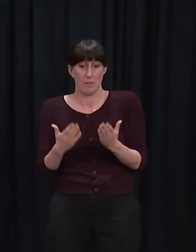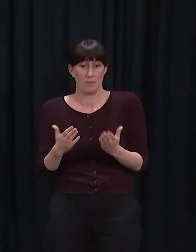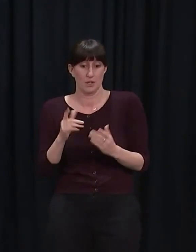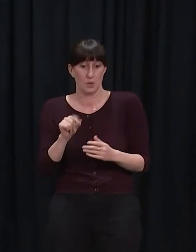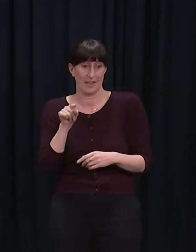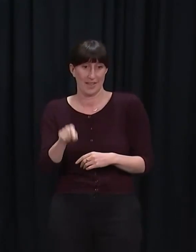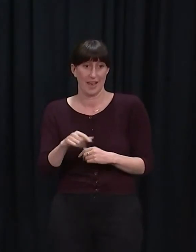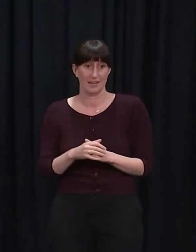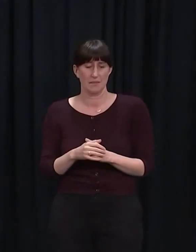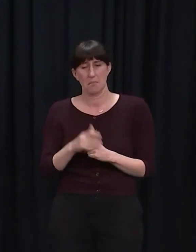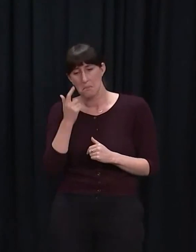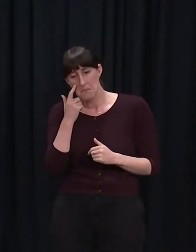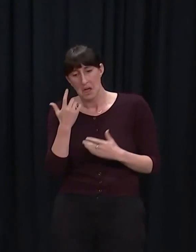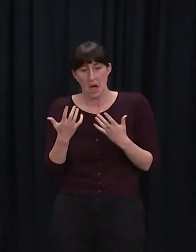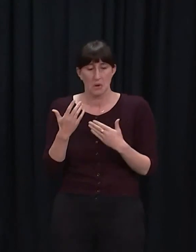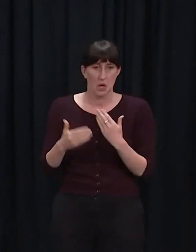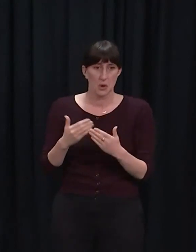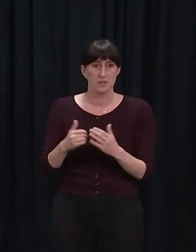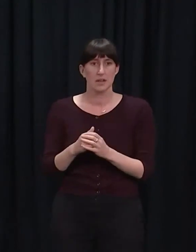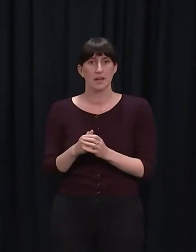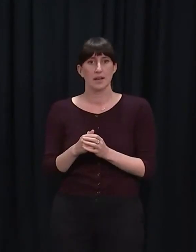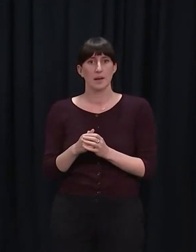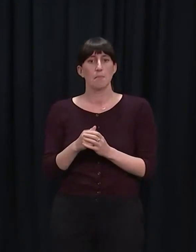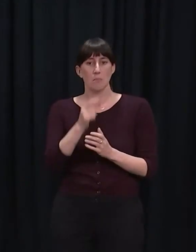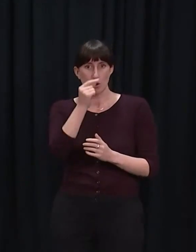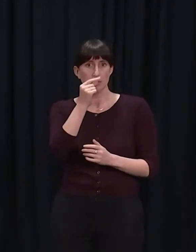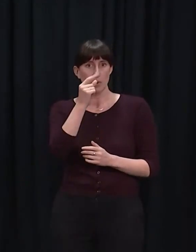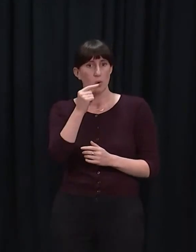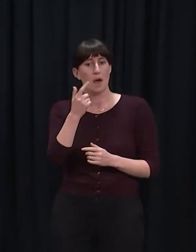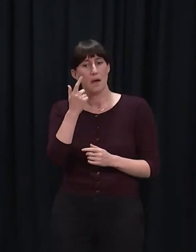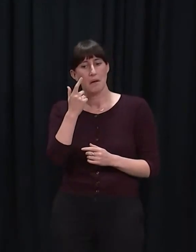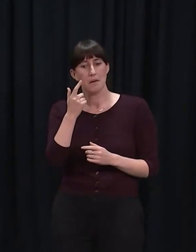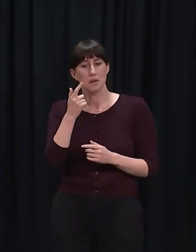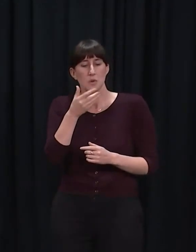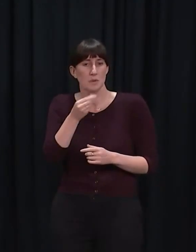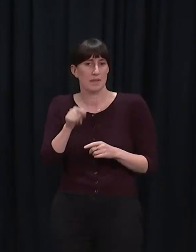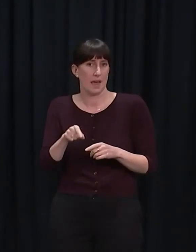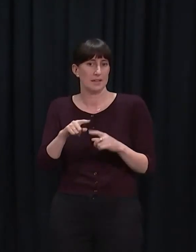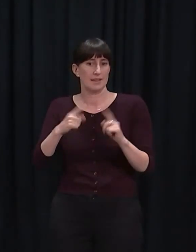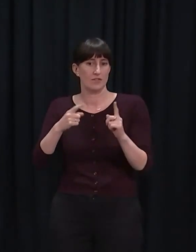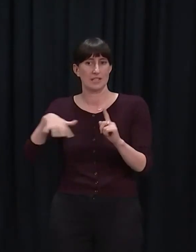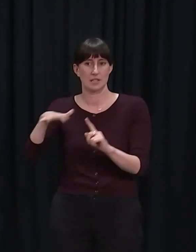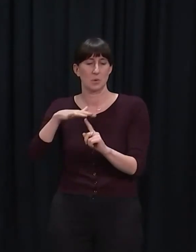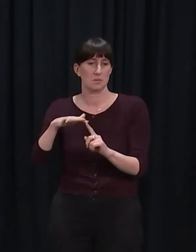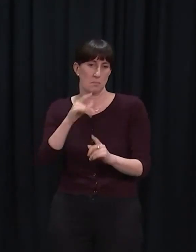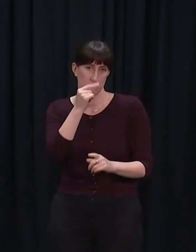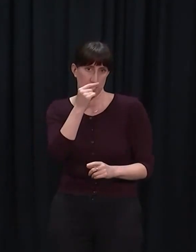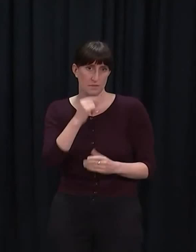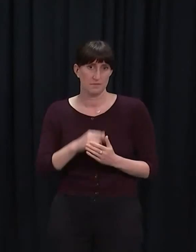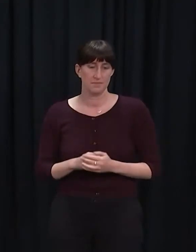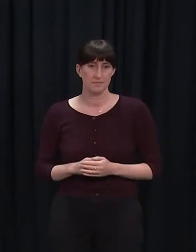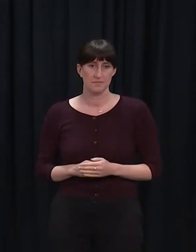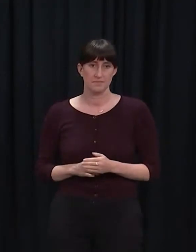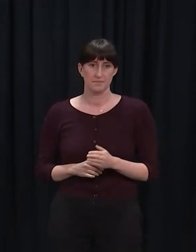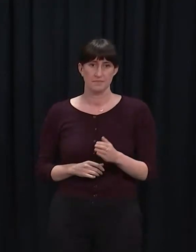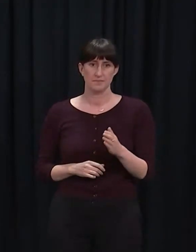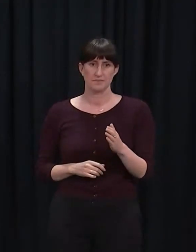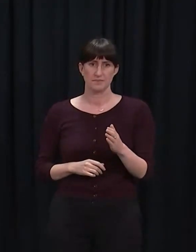how that goes. But certainly, I wouldn't rule out doing that in other contexts. One specific